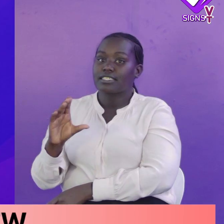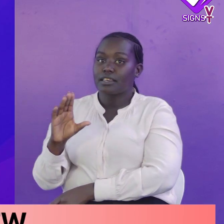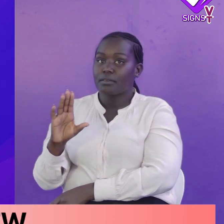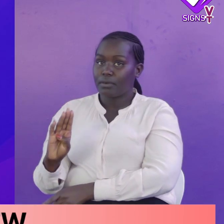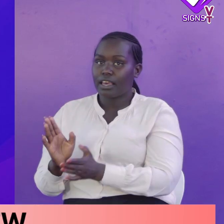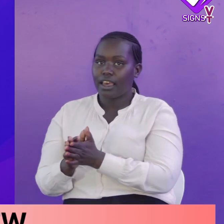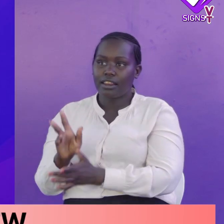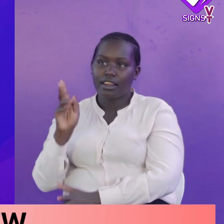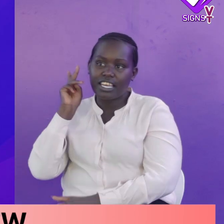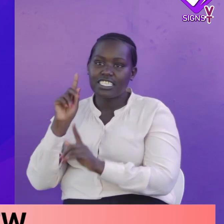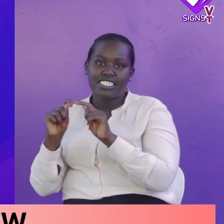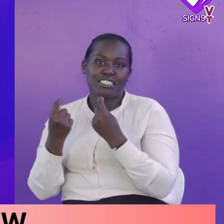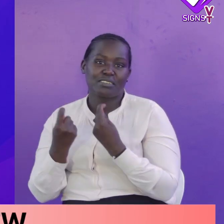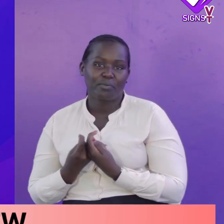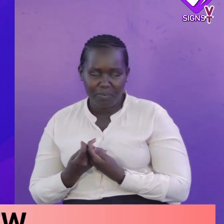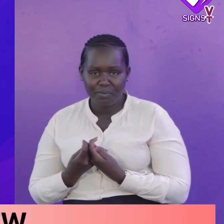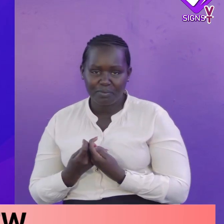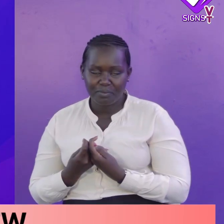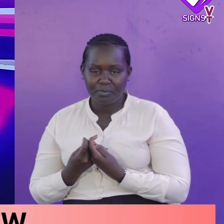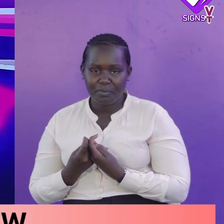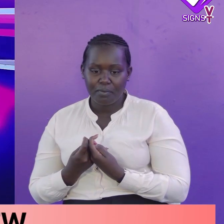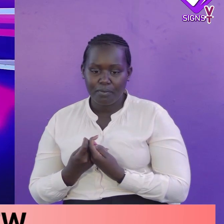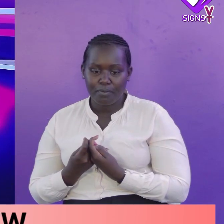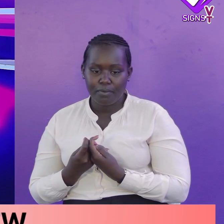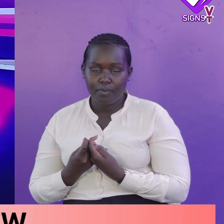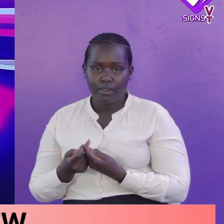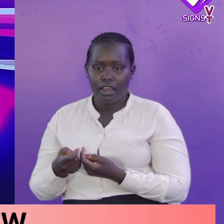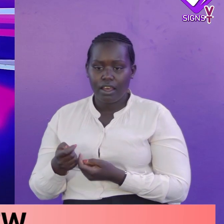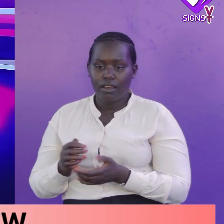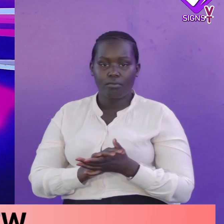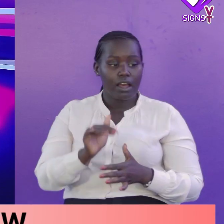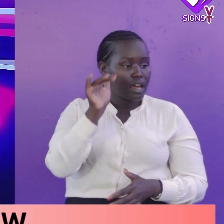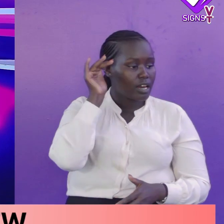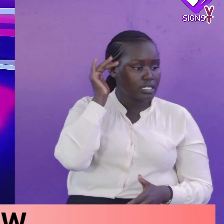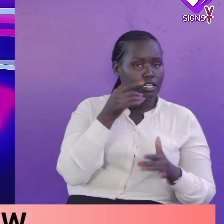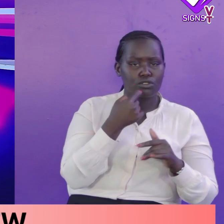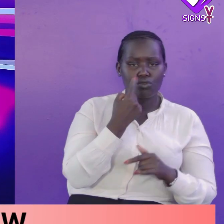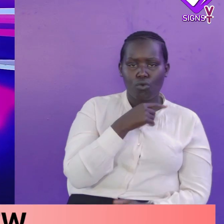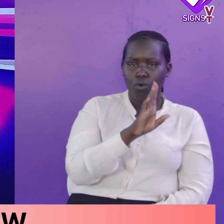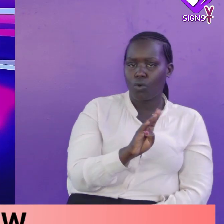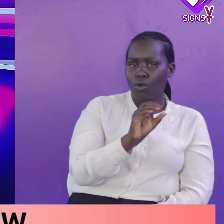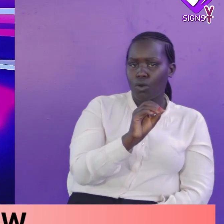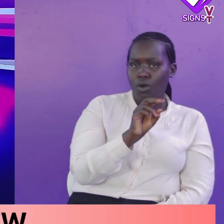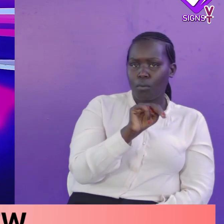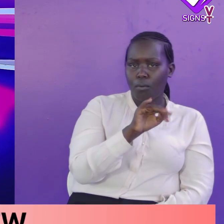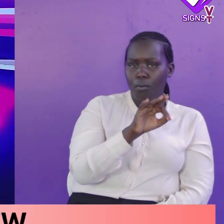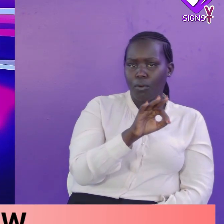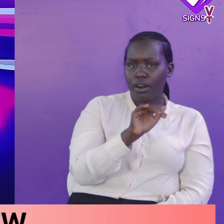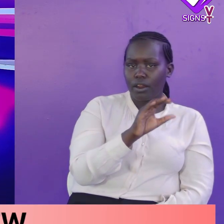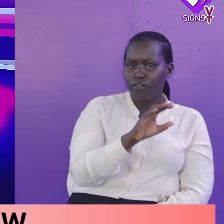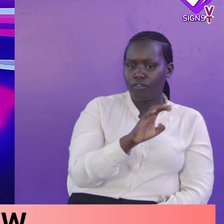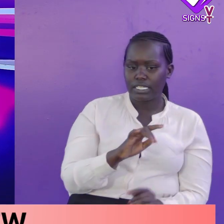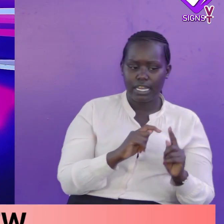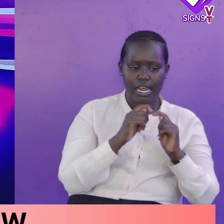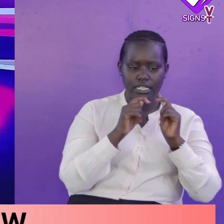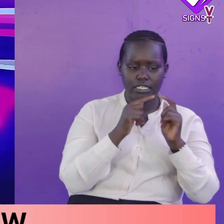And AFC Leopards. Leopards are By also... the way, I was listening to Boniface Ambani in a certain interview, and he